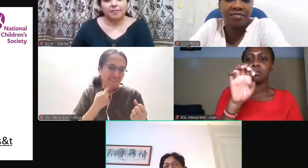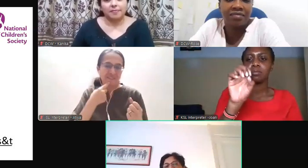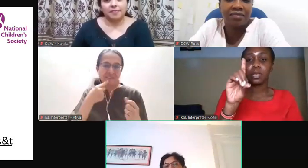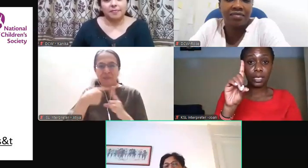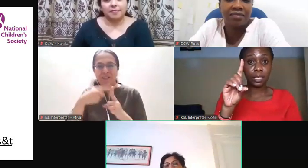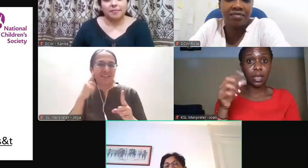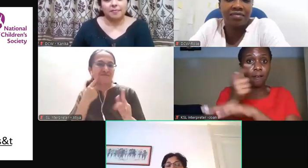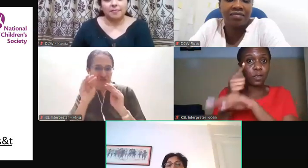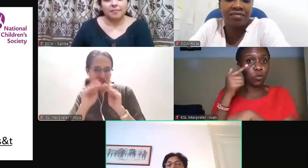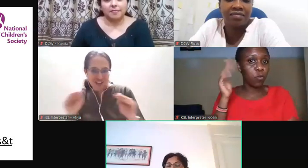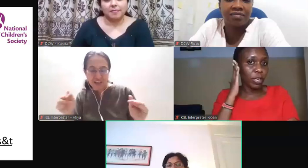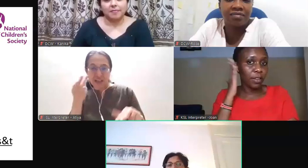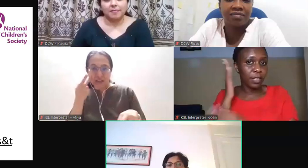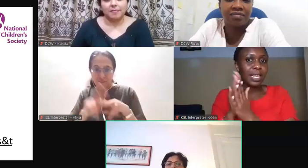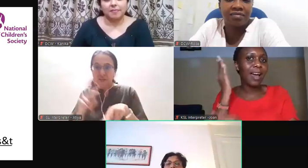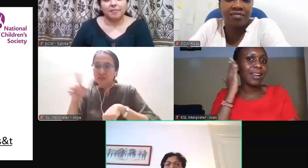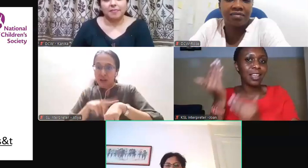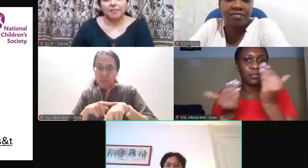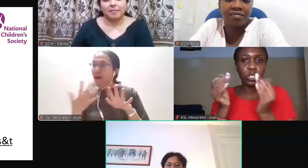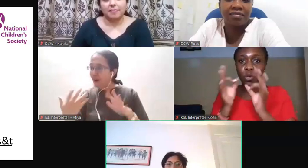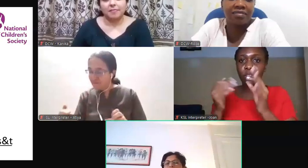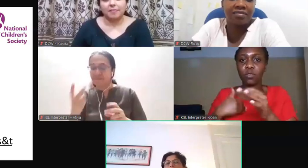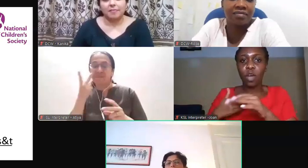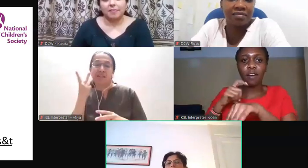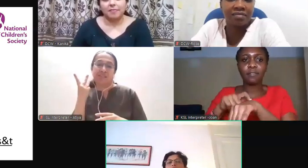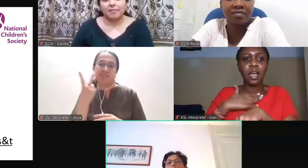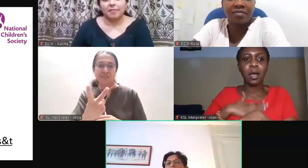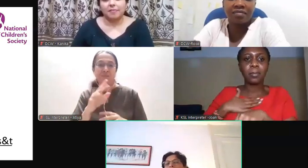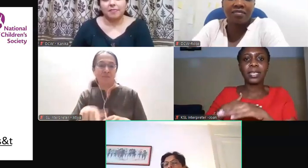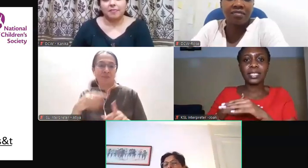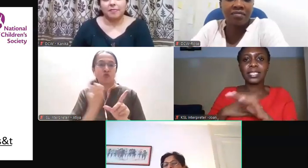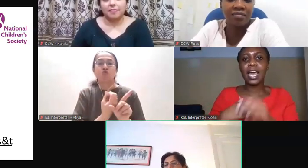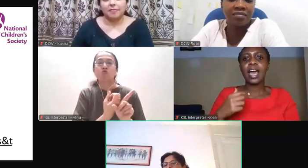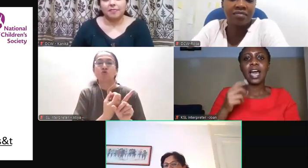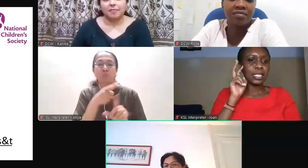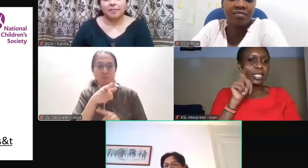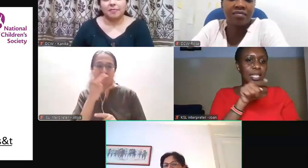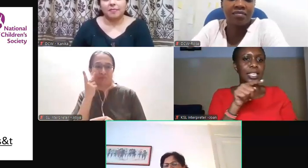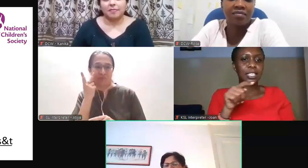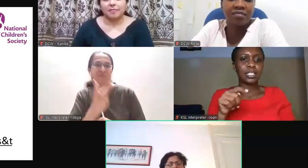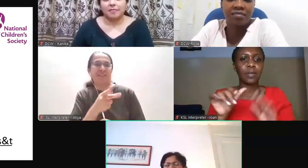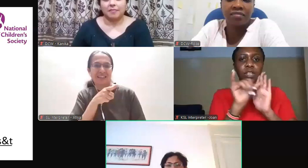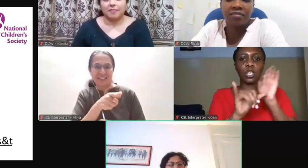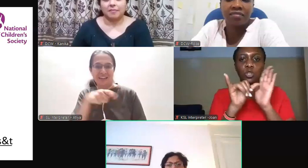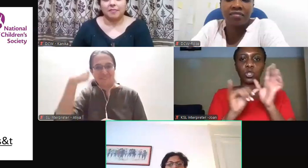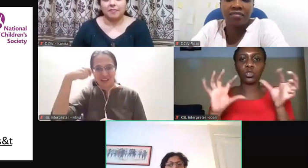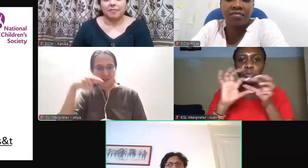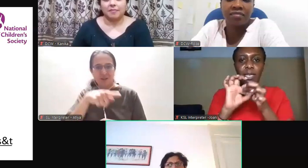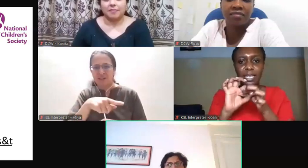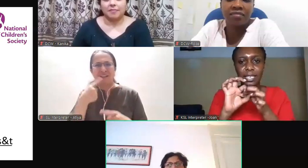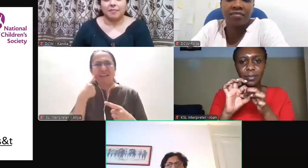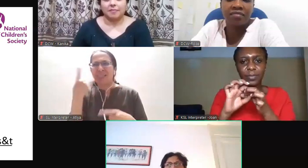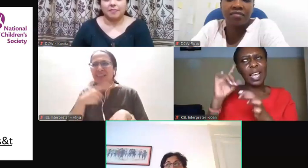children. So if you have time, do visit this YouTube link and watch the video. I think it's just